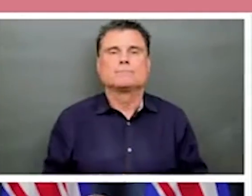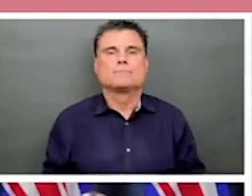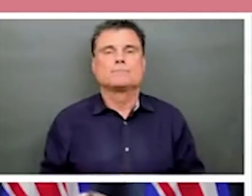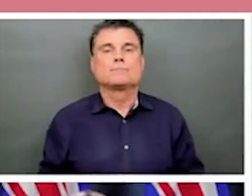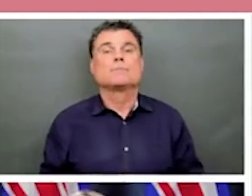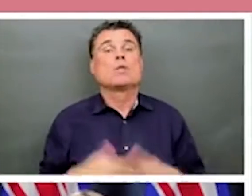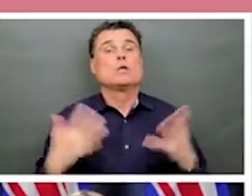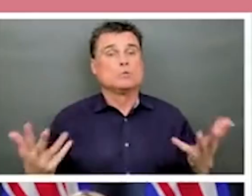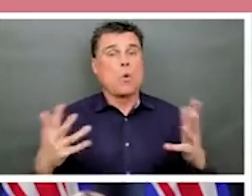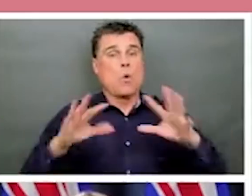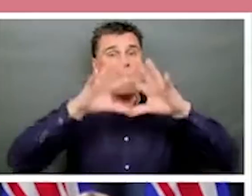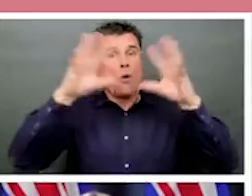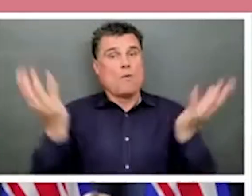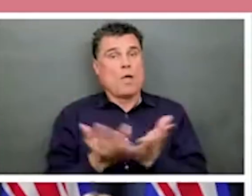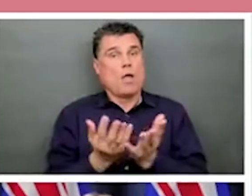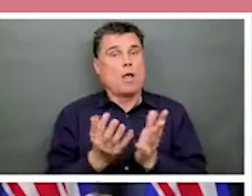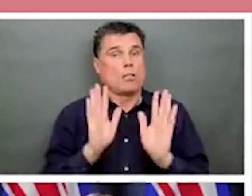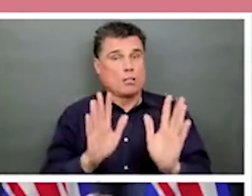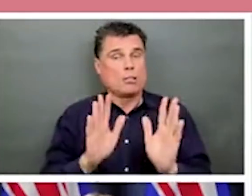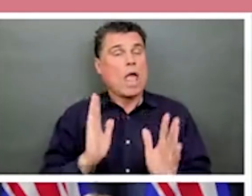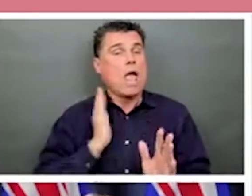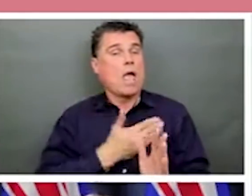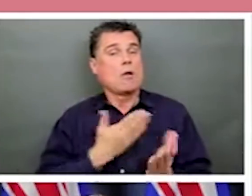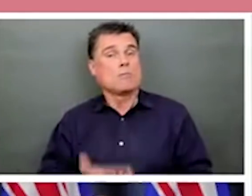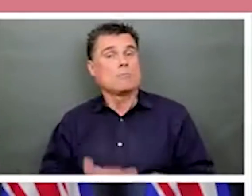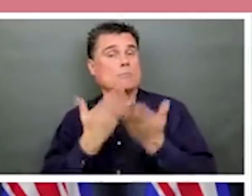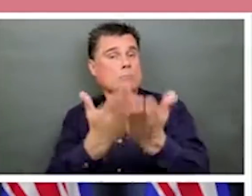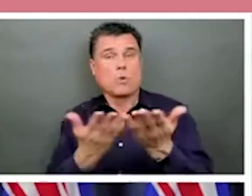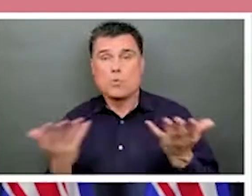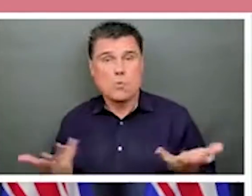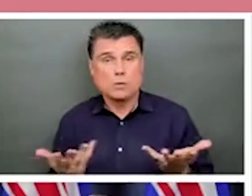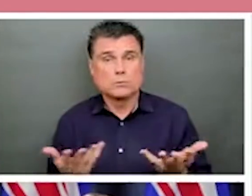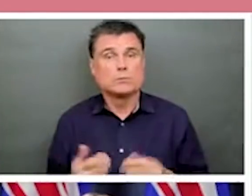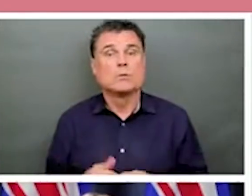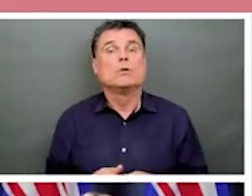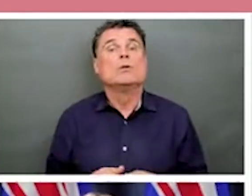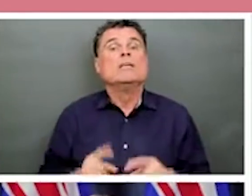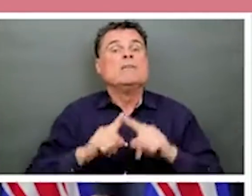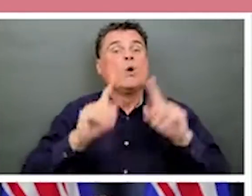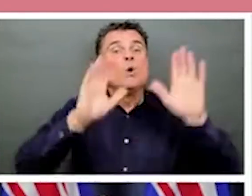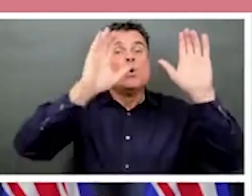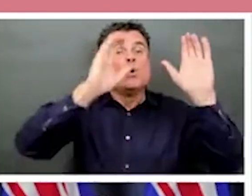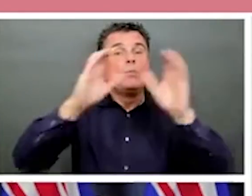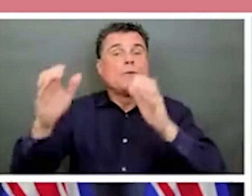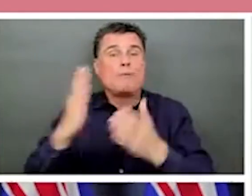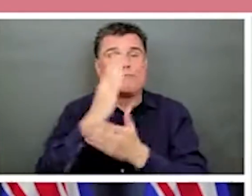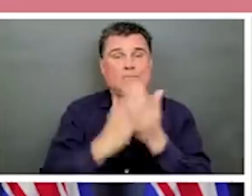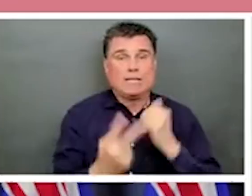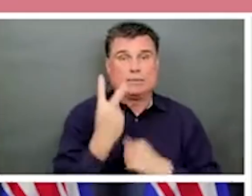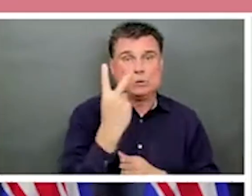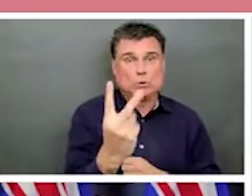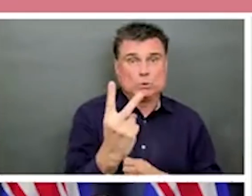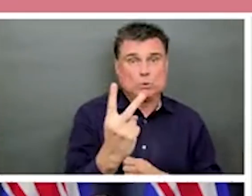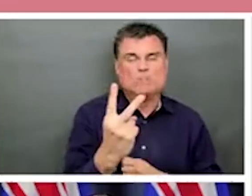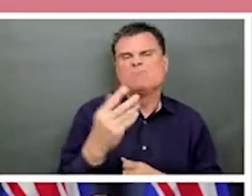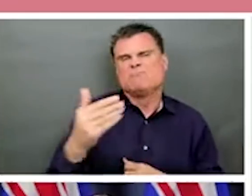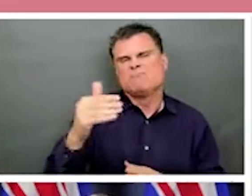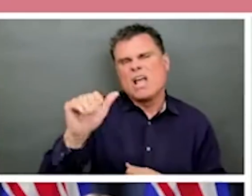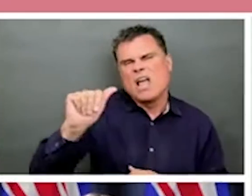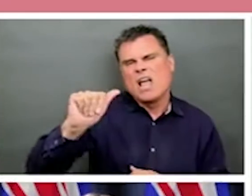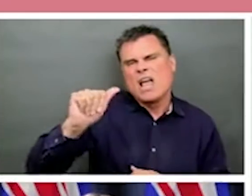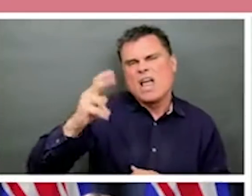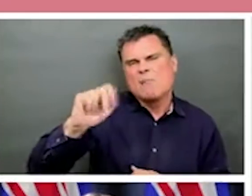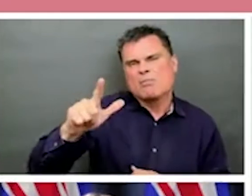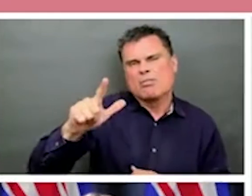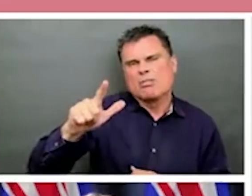mind, what we are looking at is the priority groups for Part 2, starting in April, will be first responders,